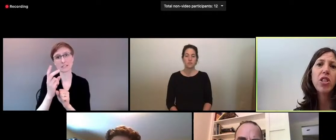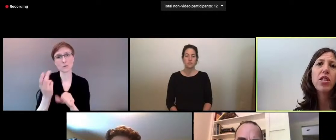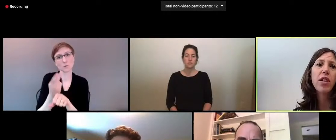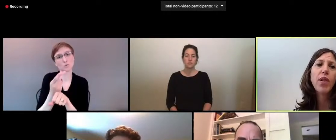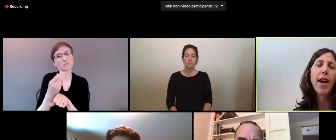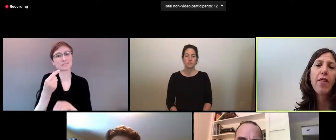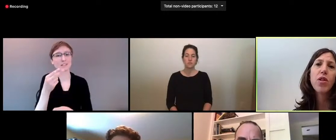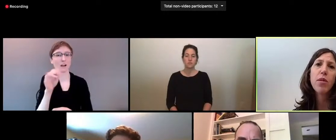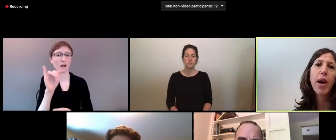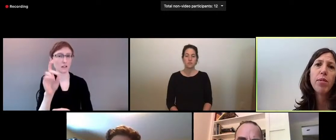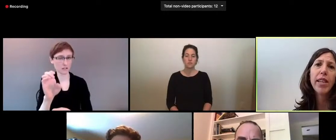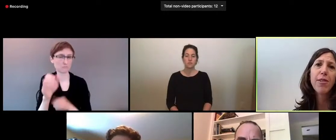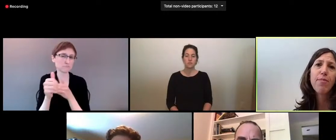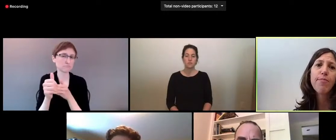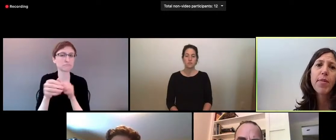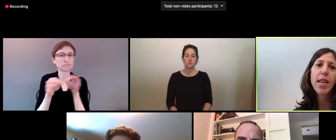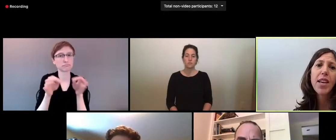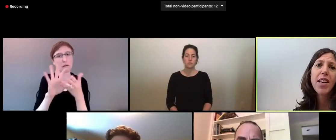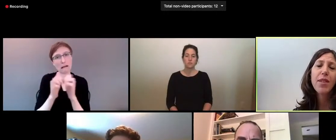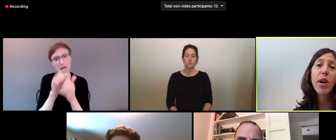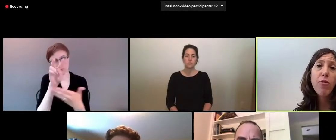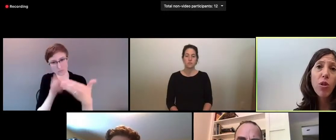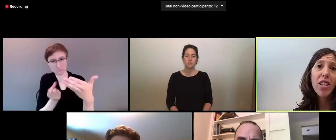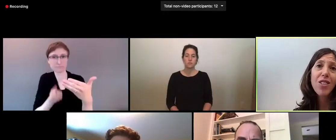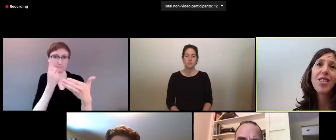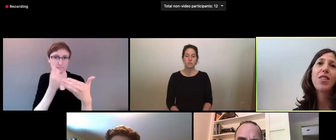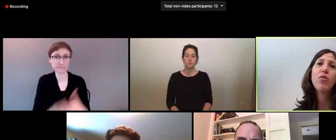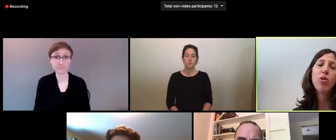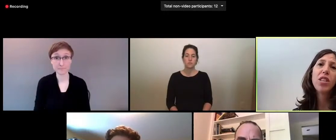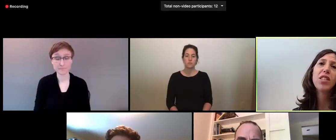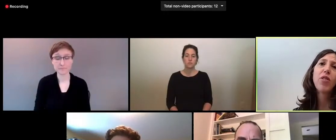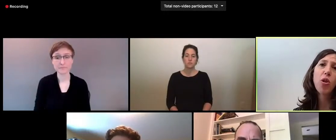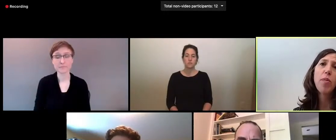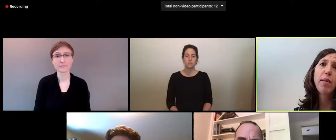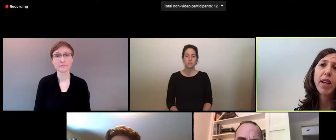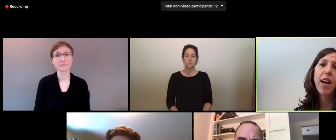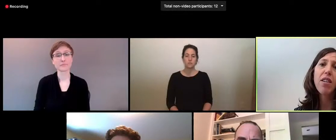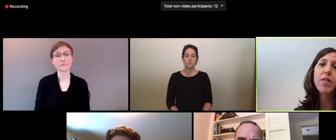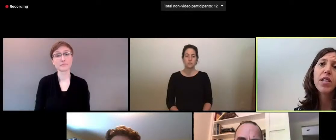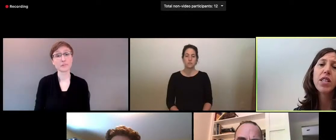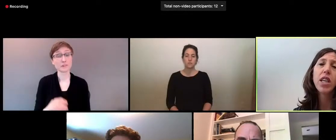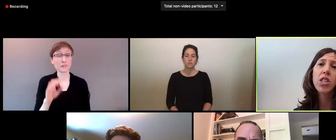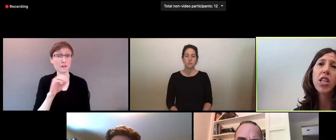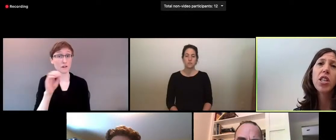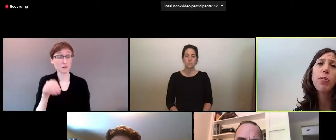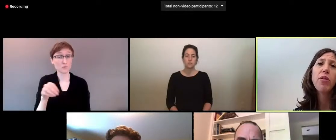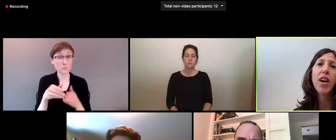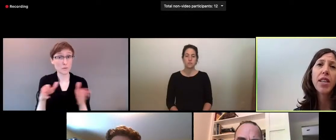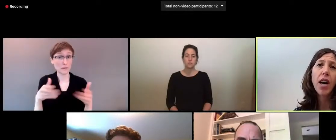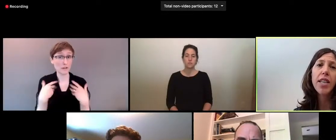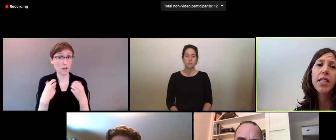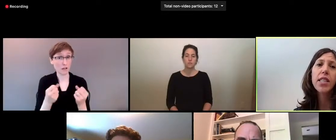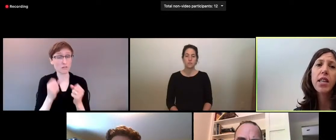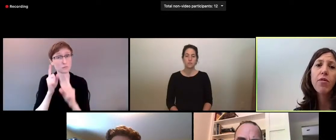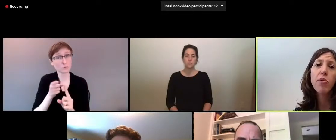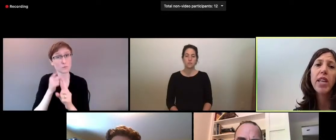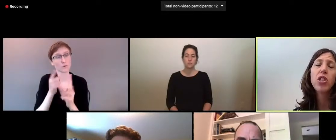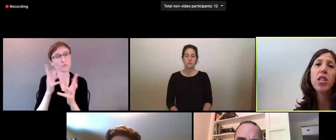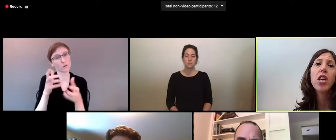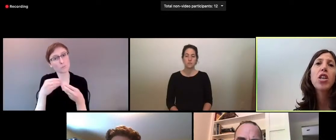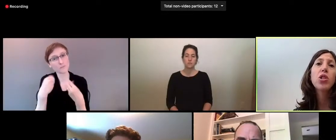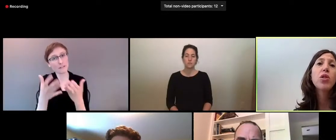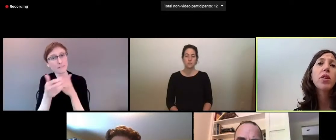sharing the information that we have with the public. My focus and the focus of Ottawa Public Health is to continue to provide guidance